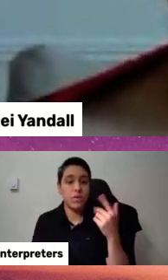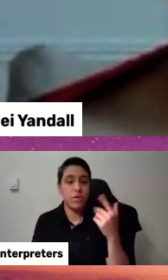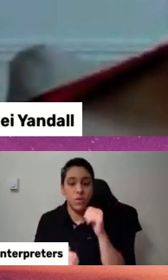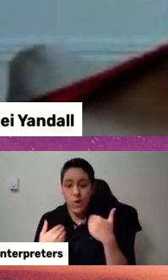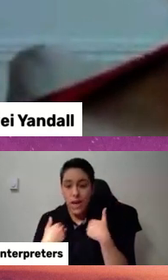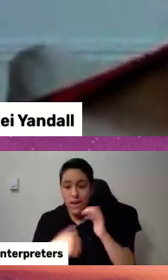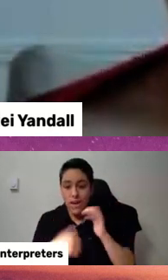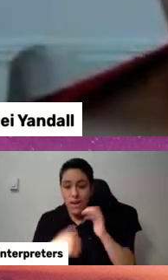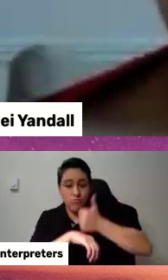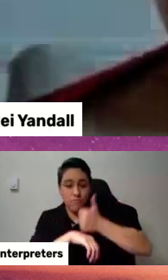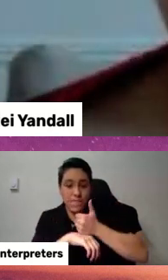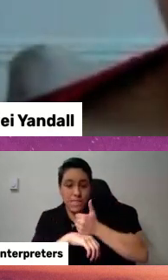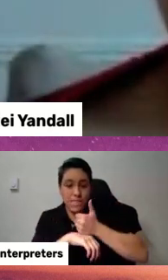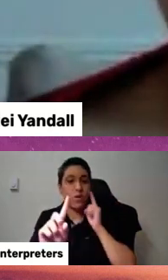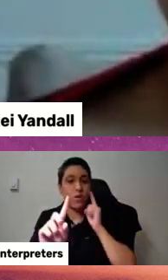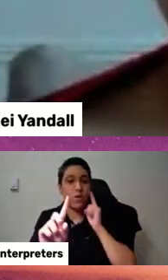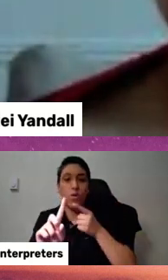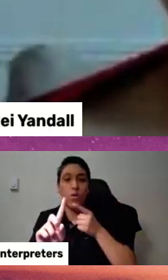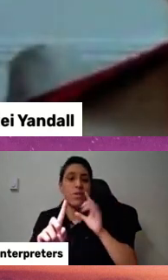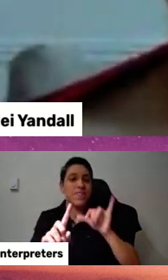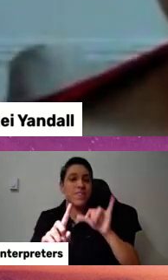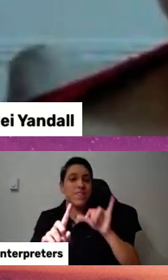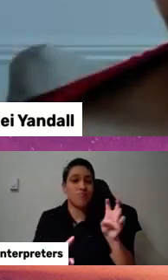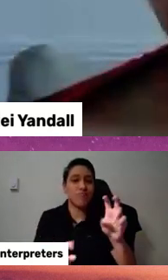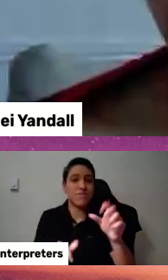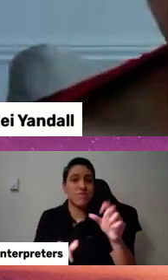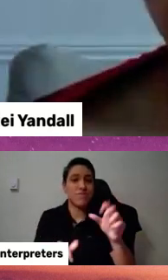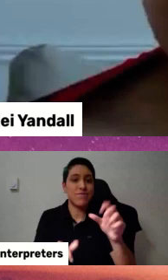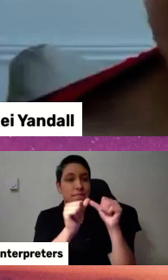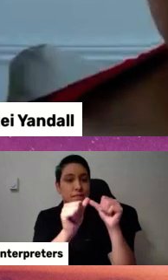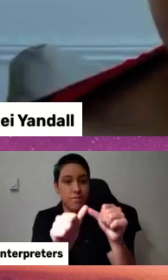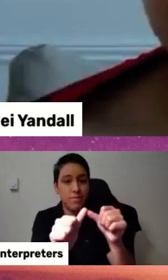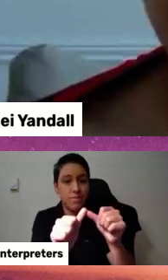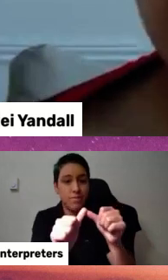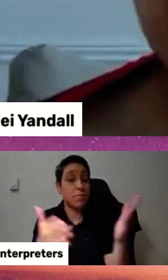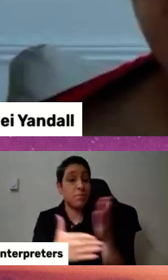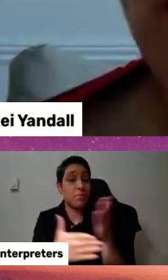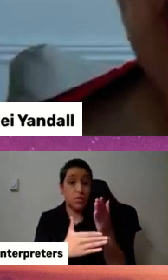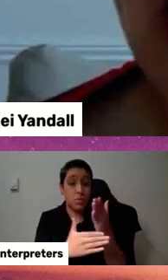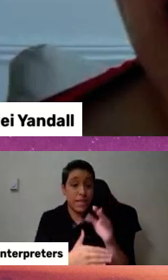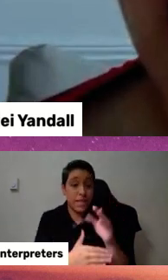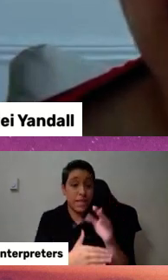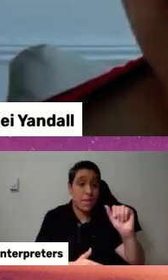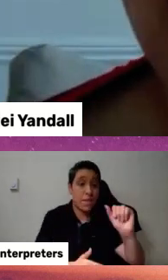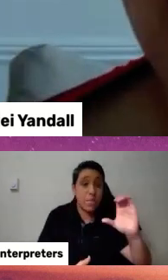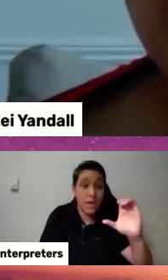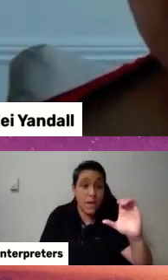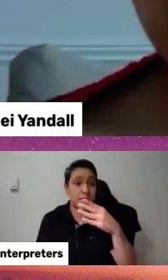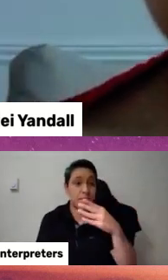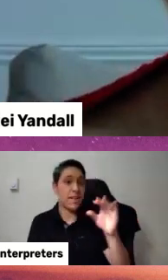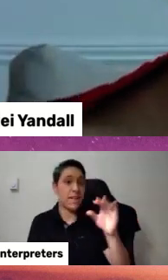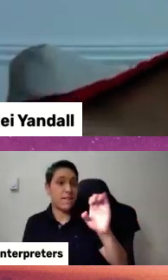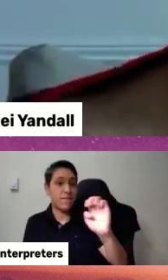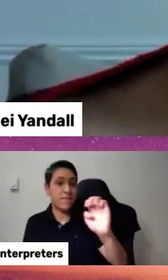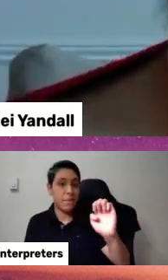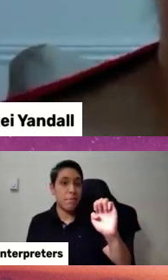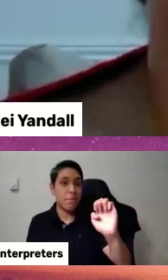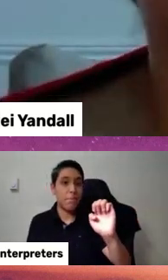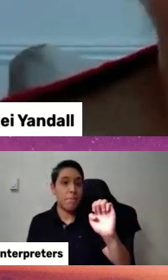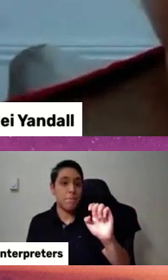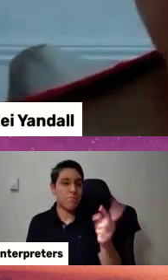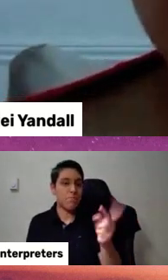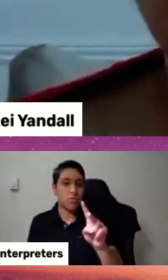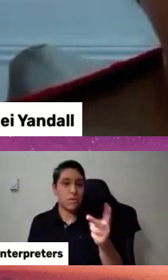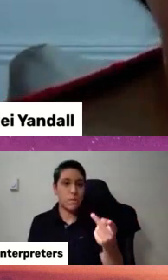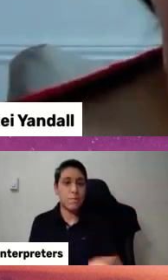identities. It's an ongoing journey between masc and femme and vice versa. And these exist in the islands